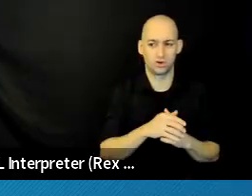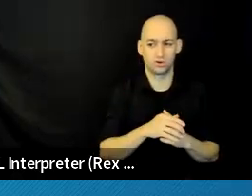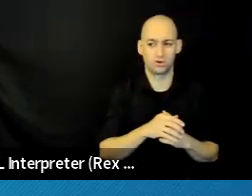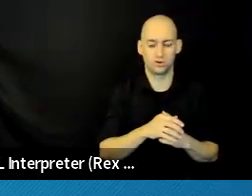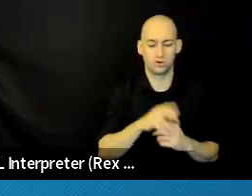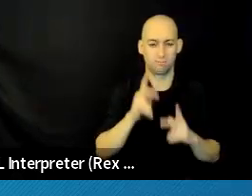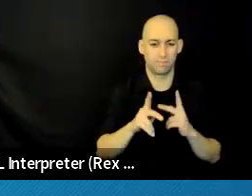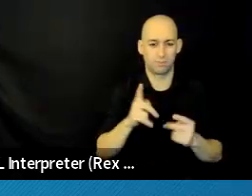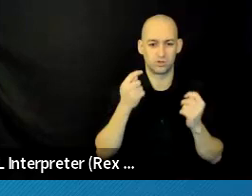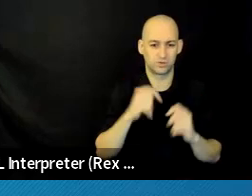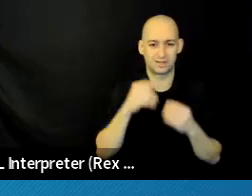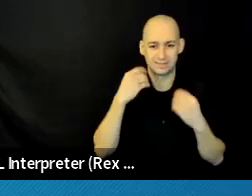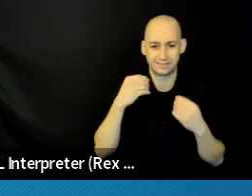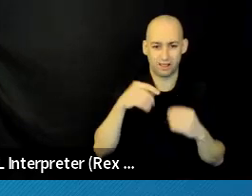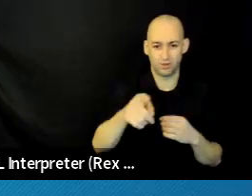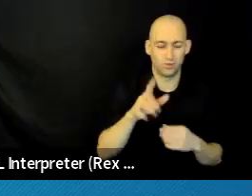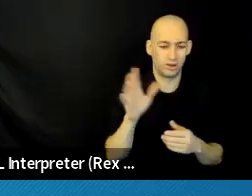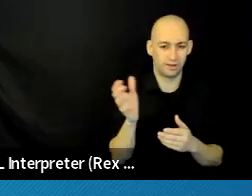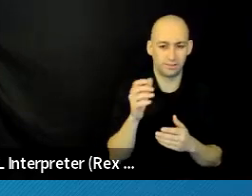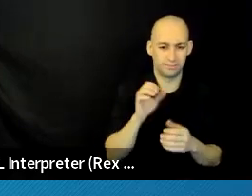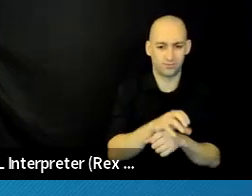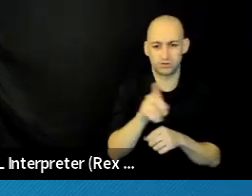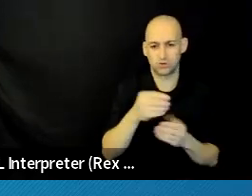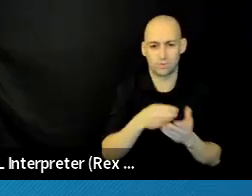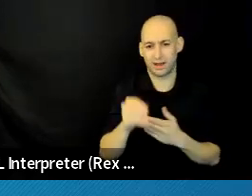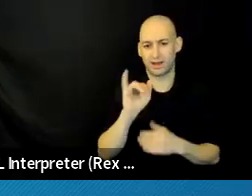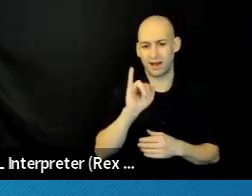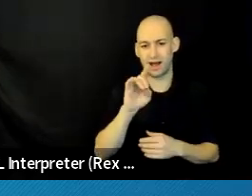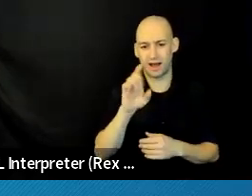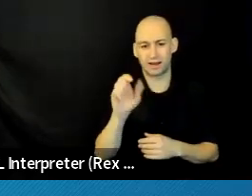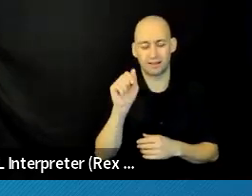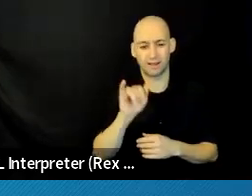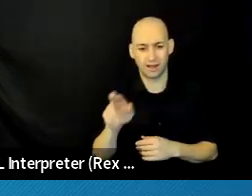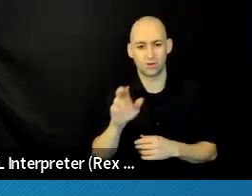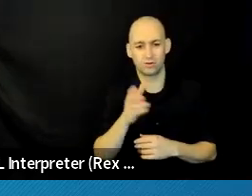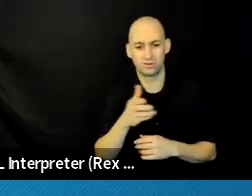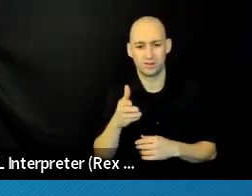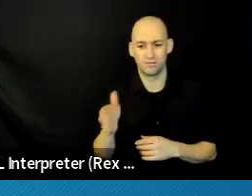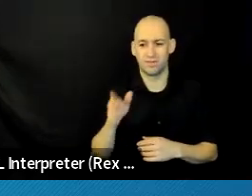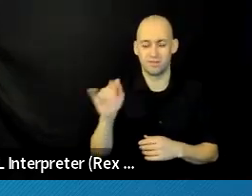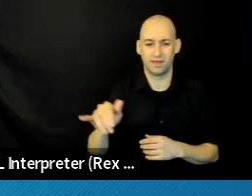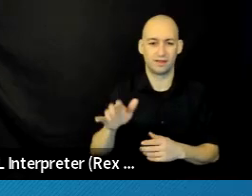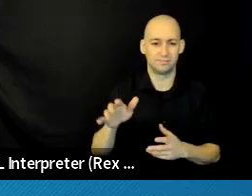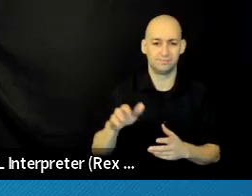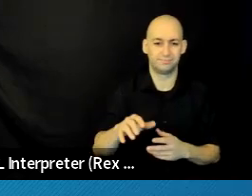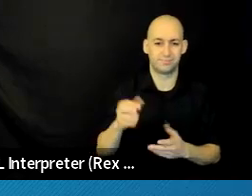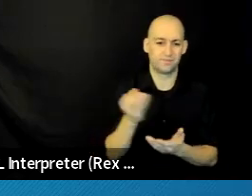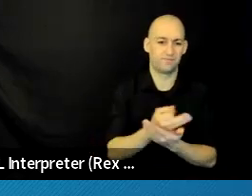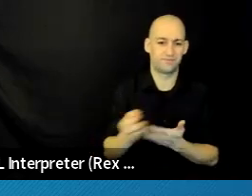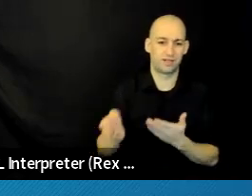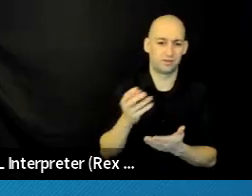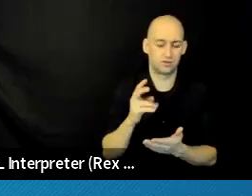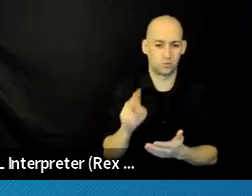were trying to sell you to get you to buy those idle air crap. Right. And that went belly up twice. So that thing went